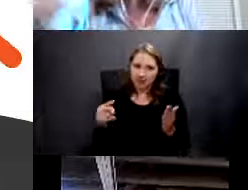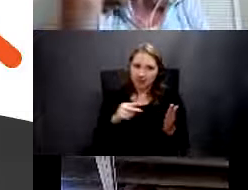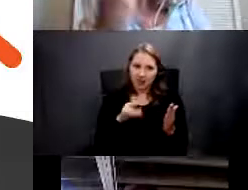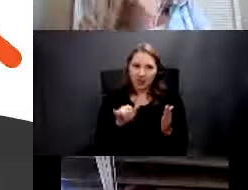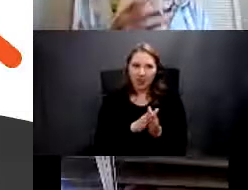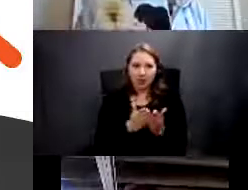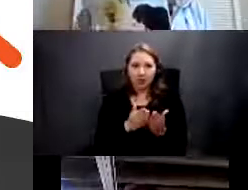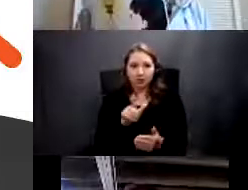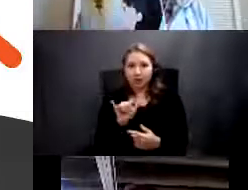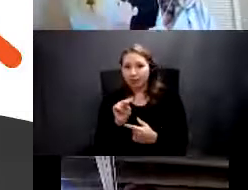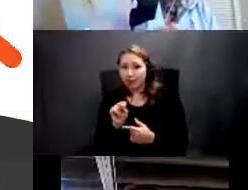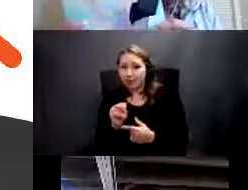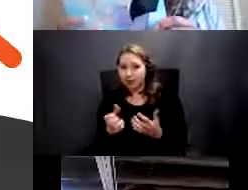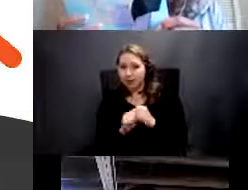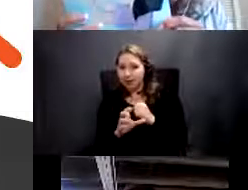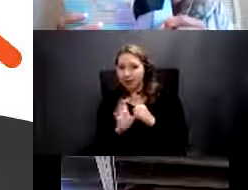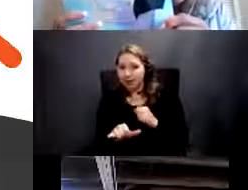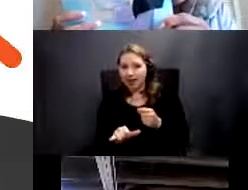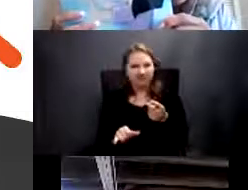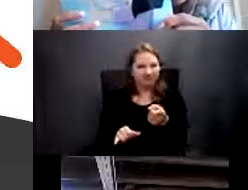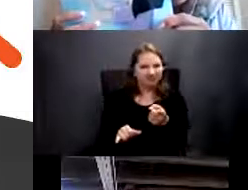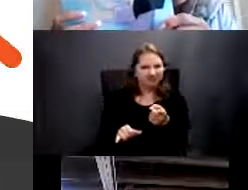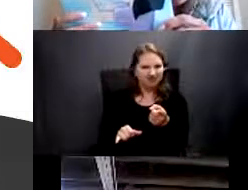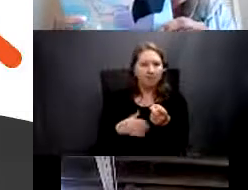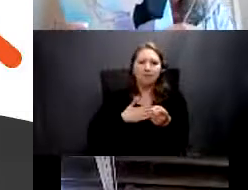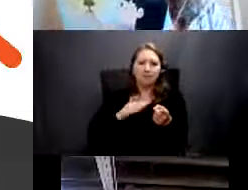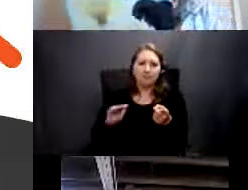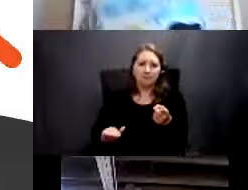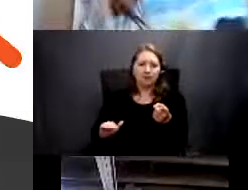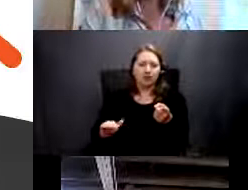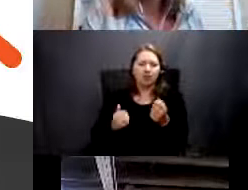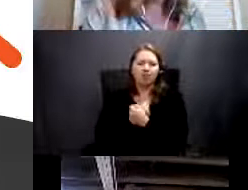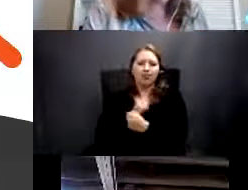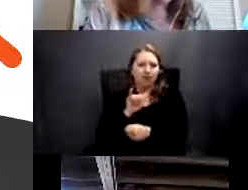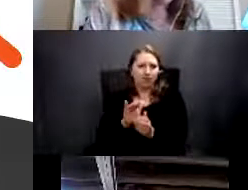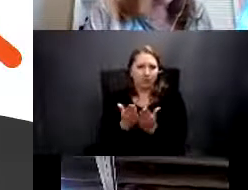to say any more about that, but my little child loves this book.